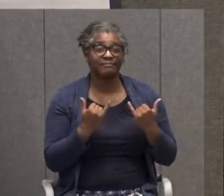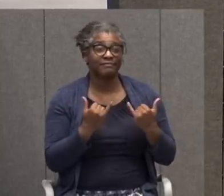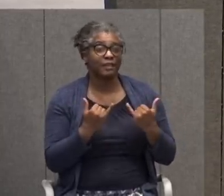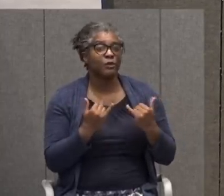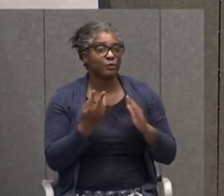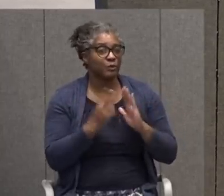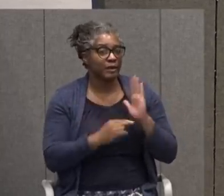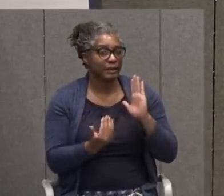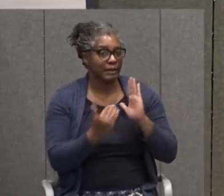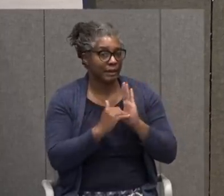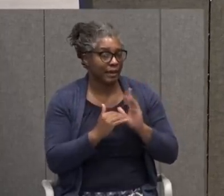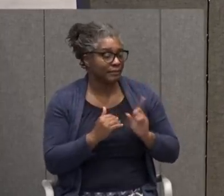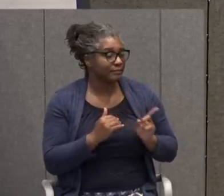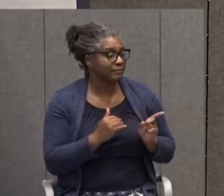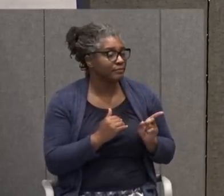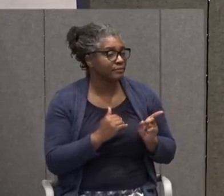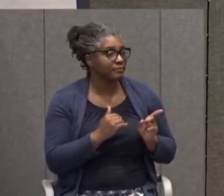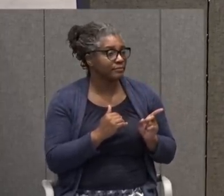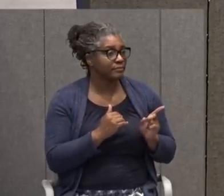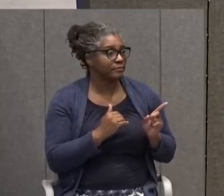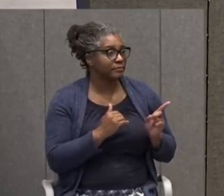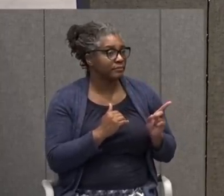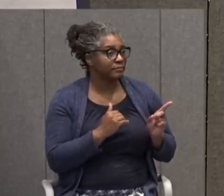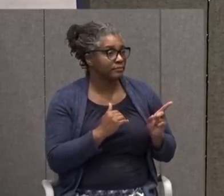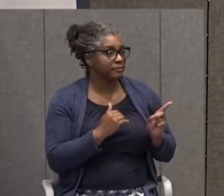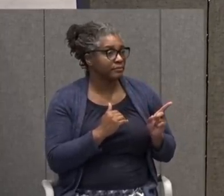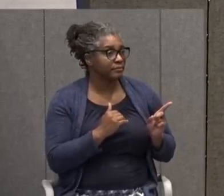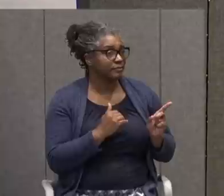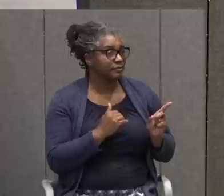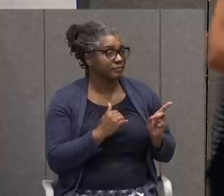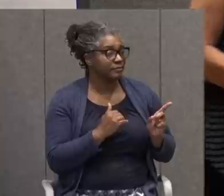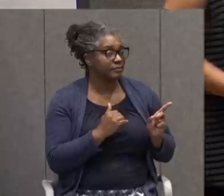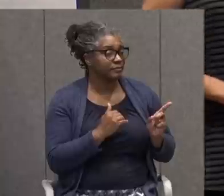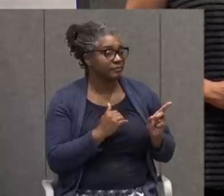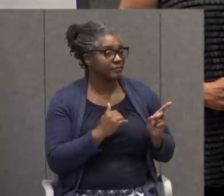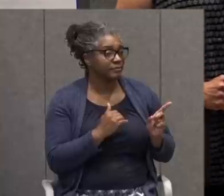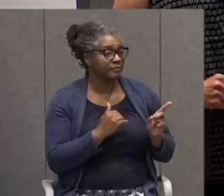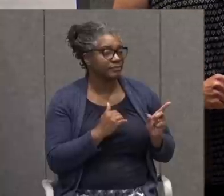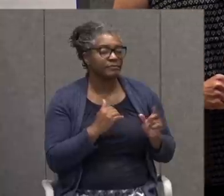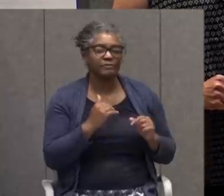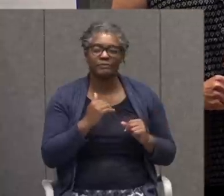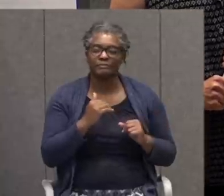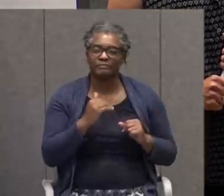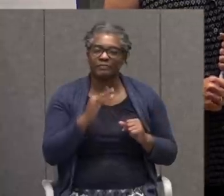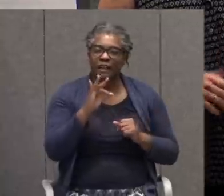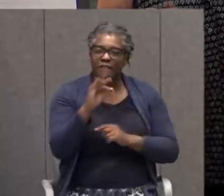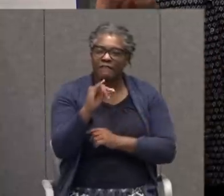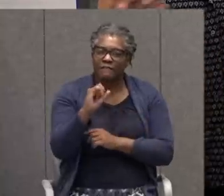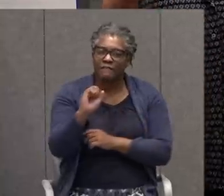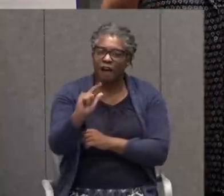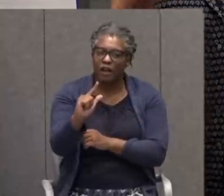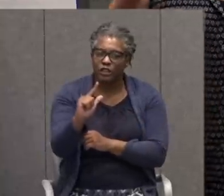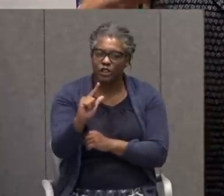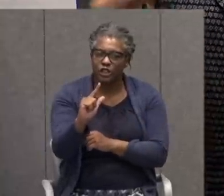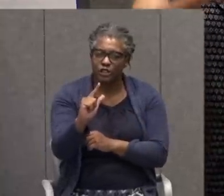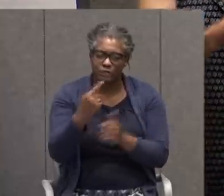fossil is the remains of a living thing. Think about that.